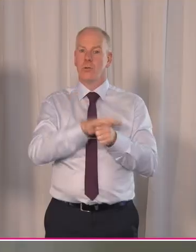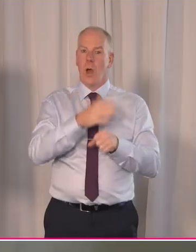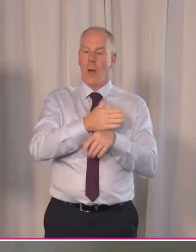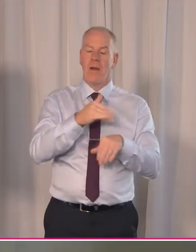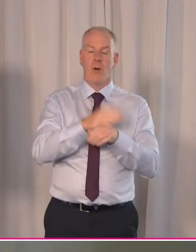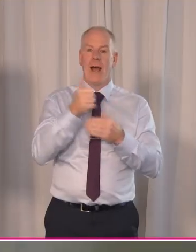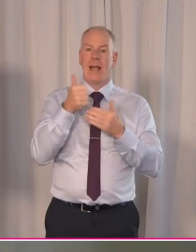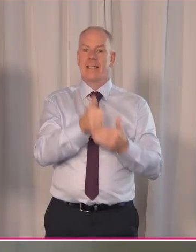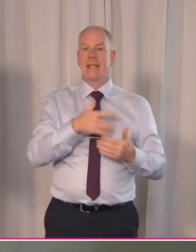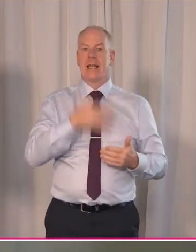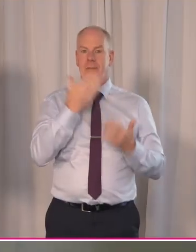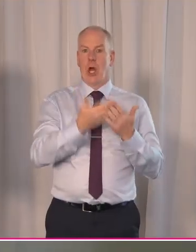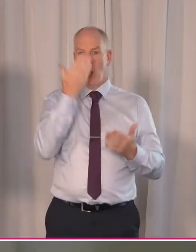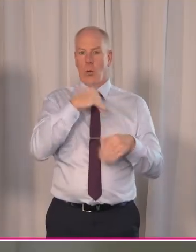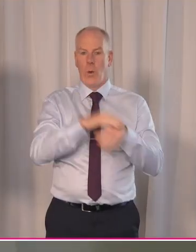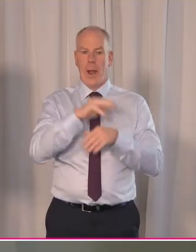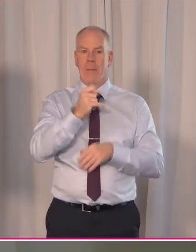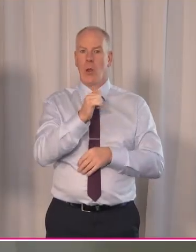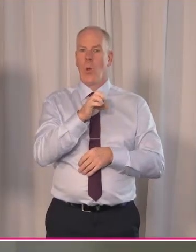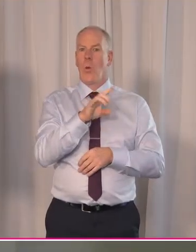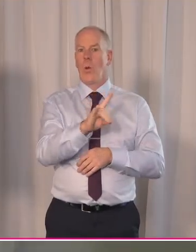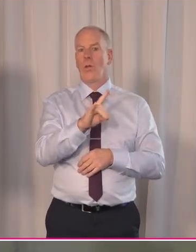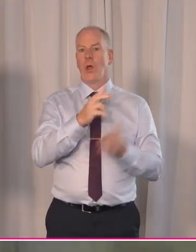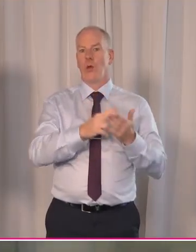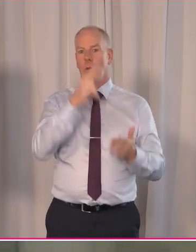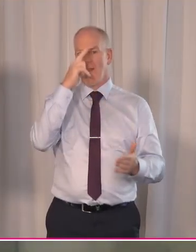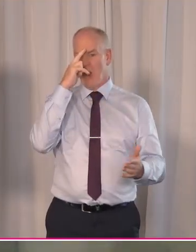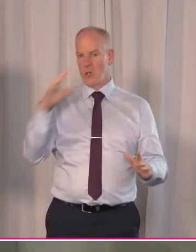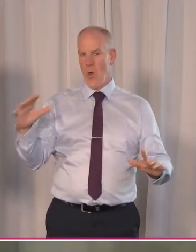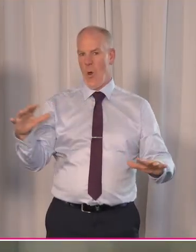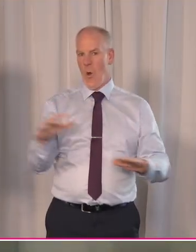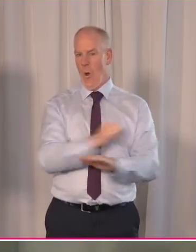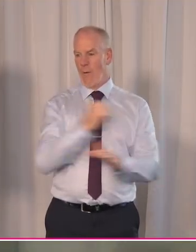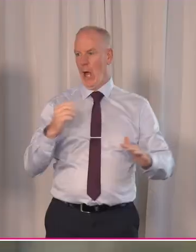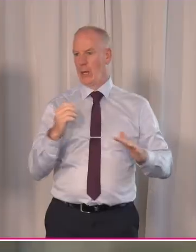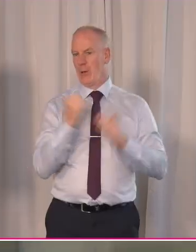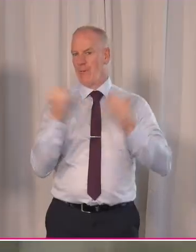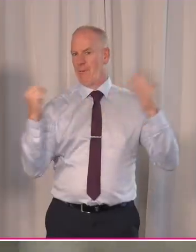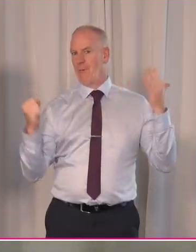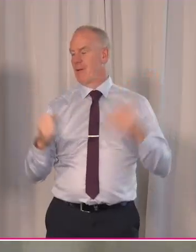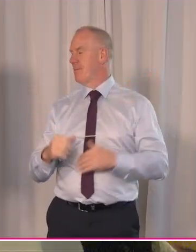Institute in Maynooth University. So she's clearly an overachiever. Rosemary, the floor is yours.